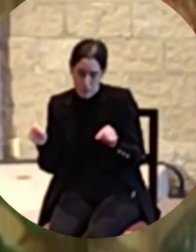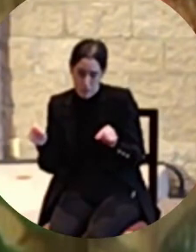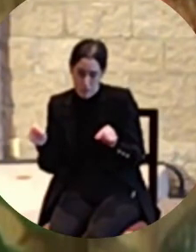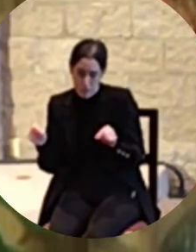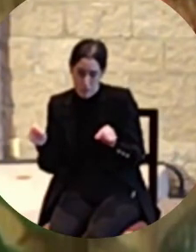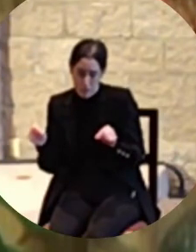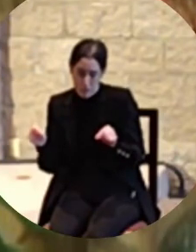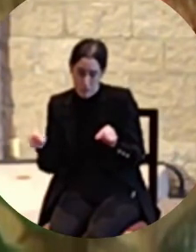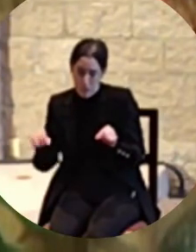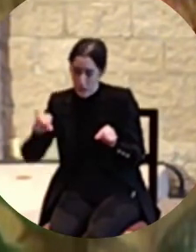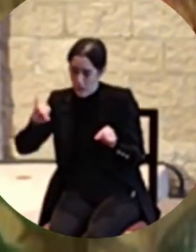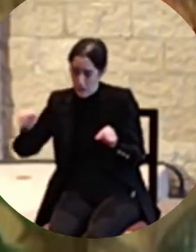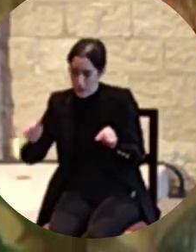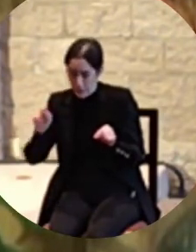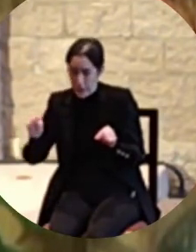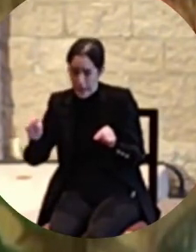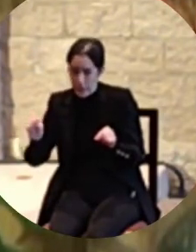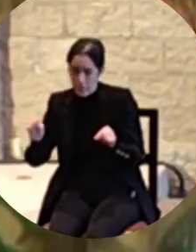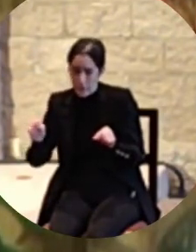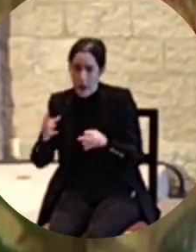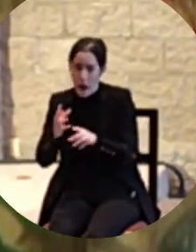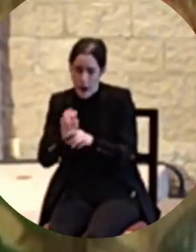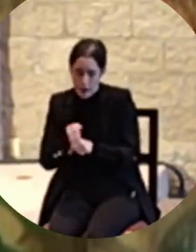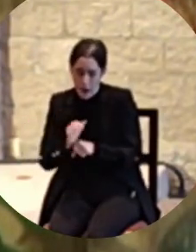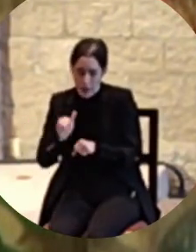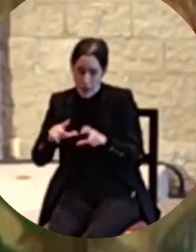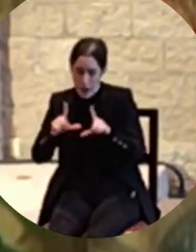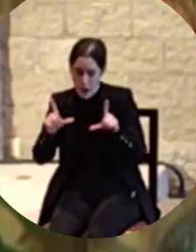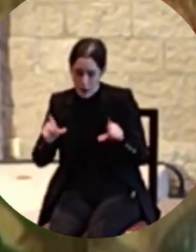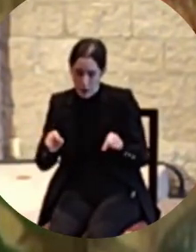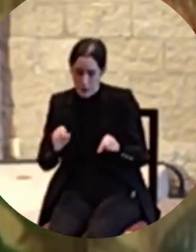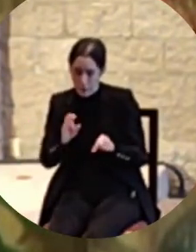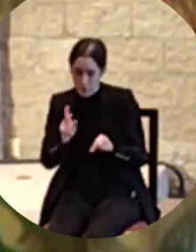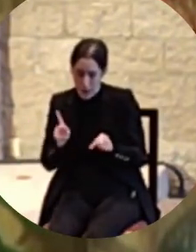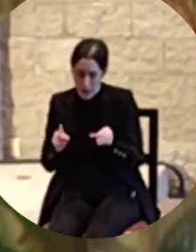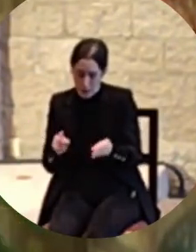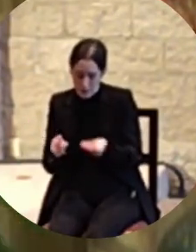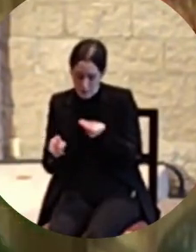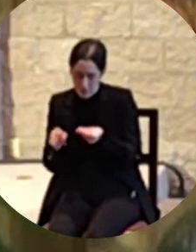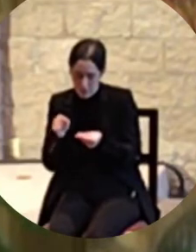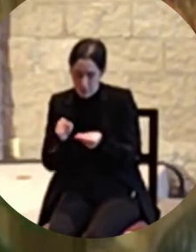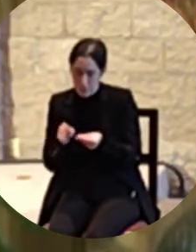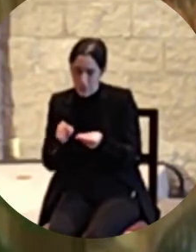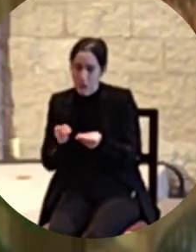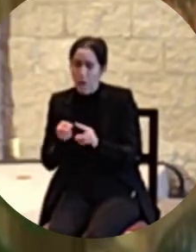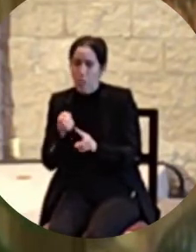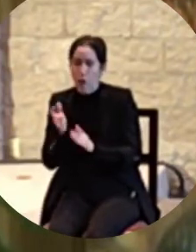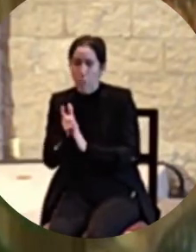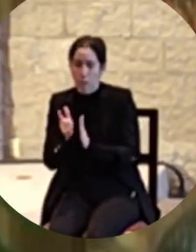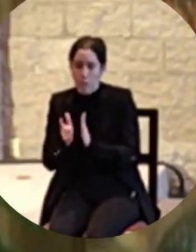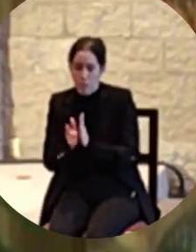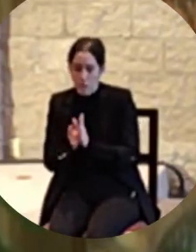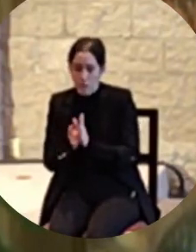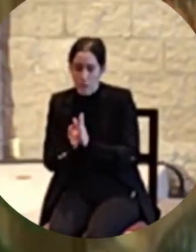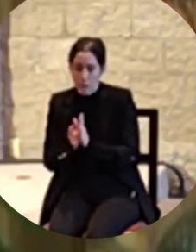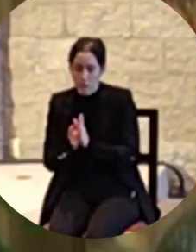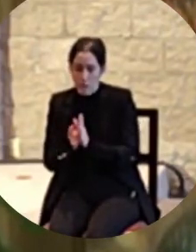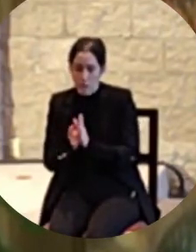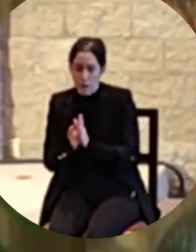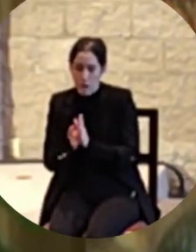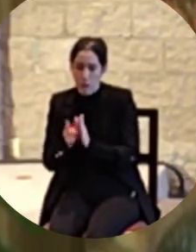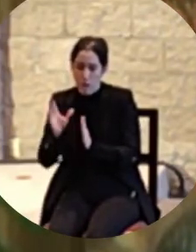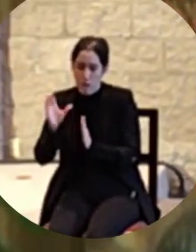And in early January, the card was returned from the law firm that was handling his estate, letting me know that he had